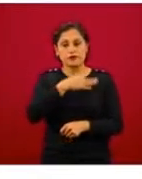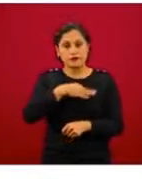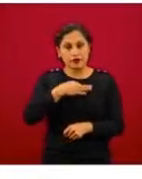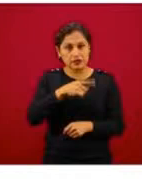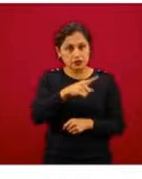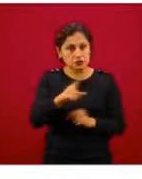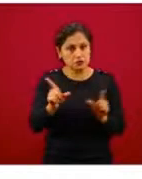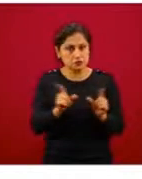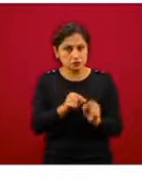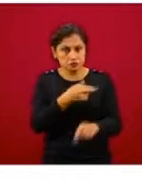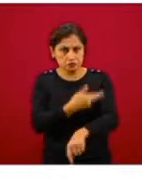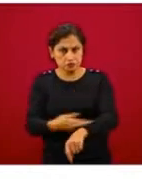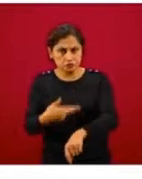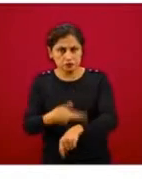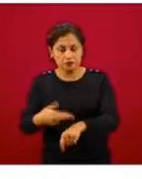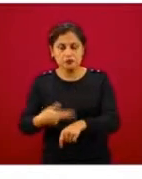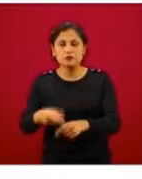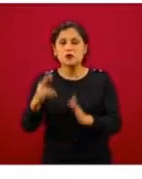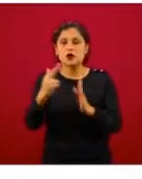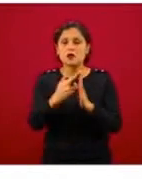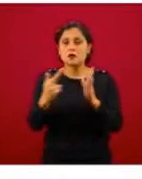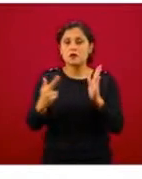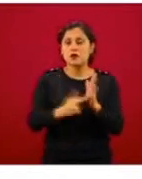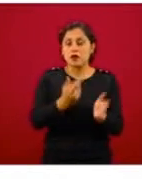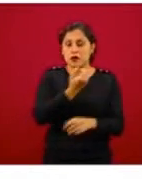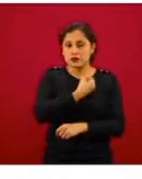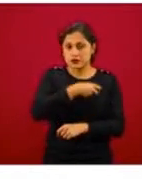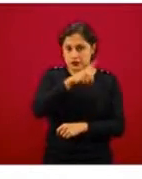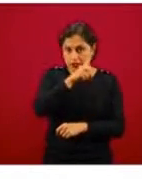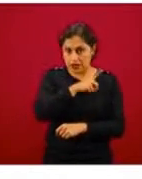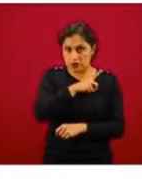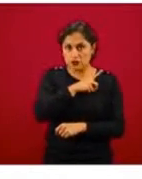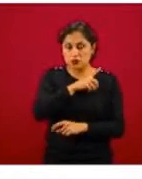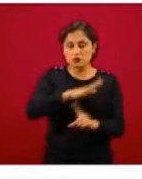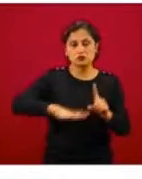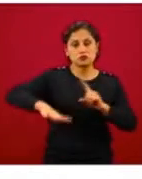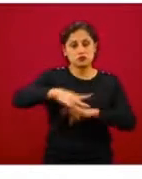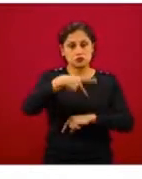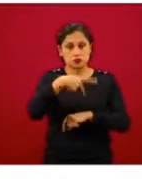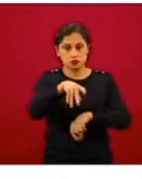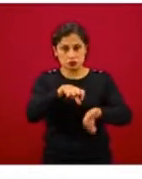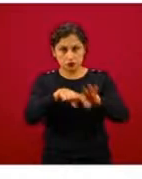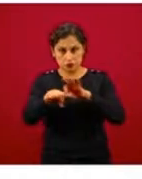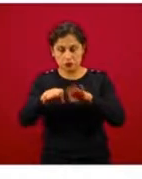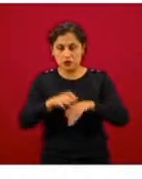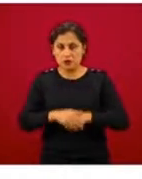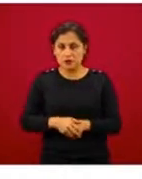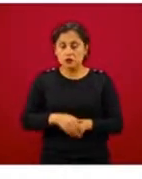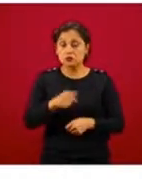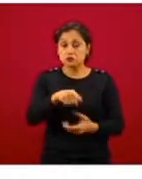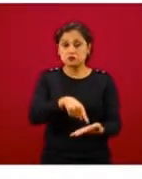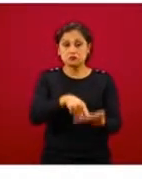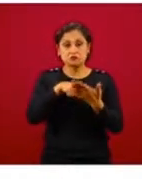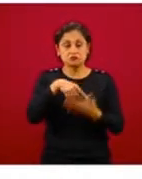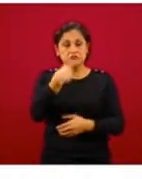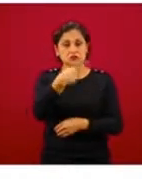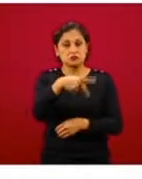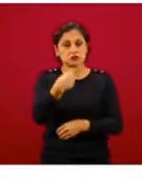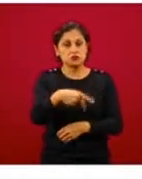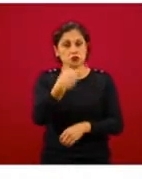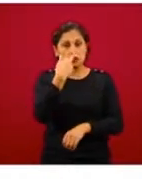approved. Congratulations for carrying out this health safety protocol for